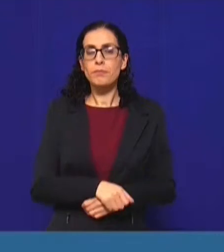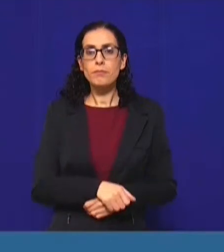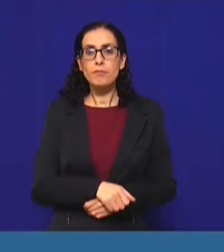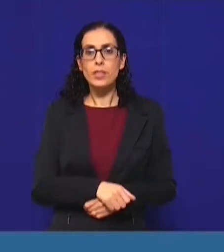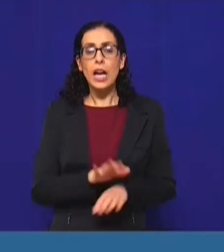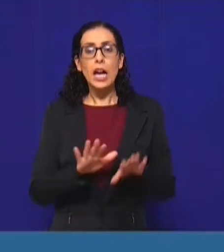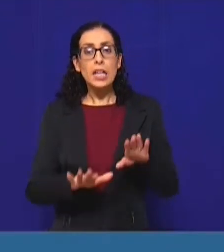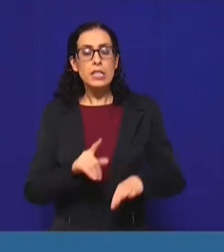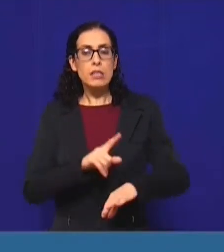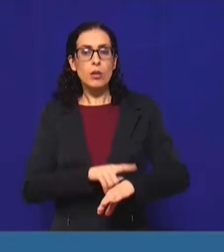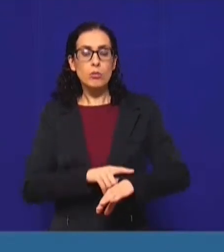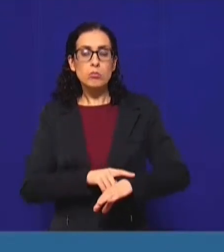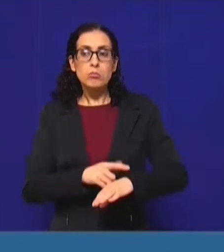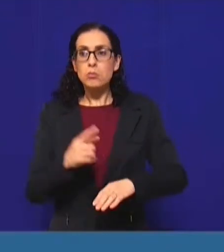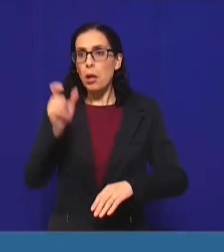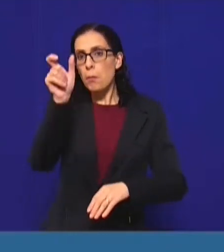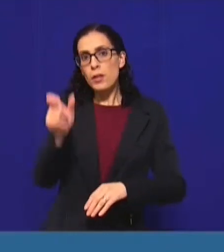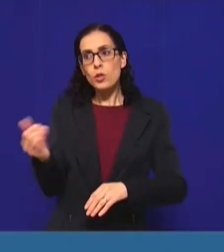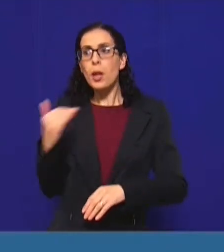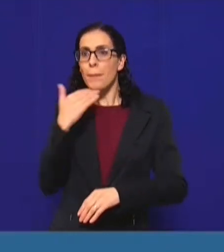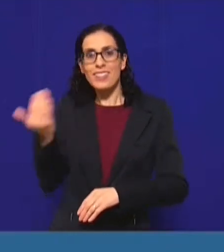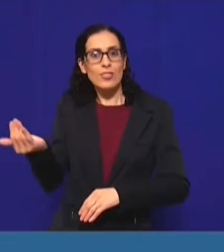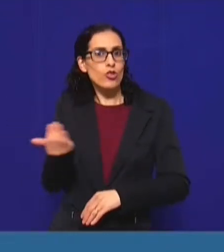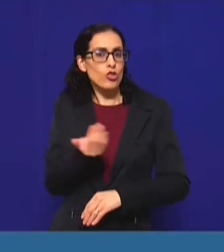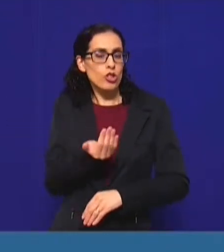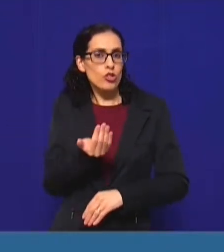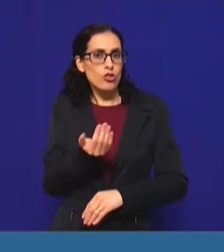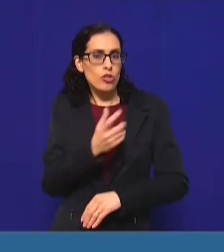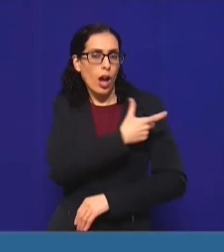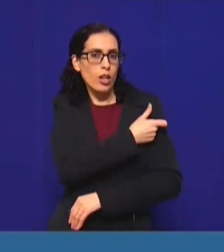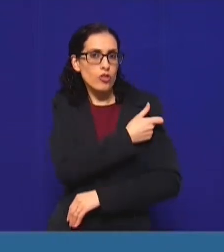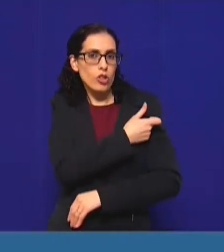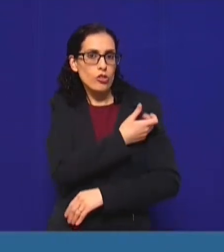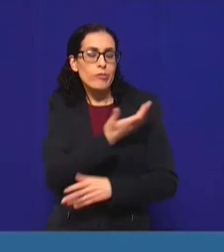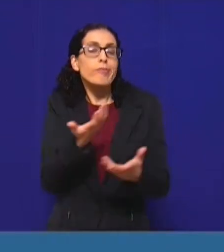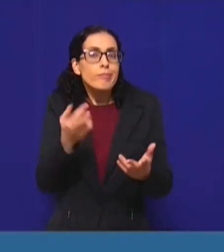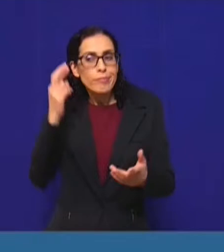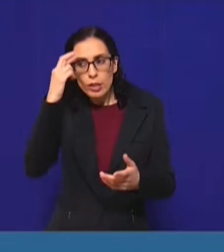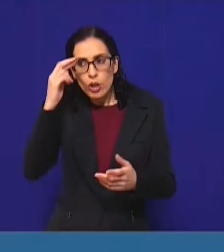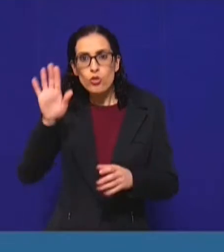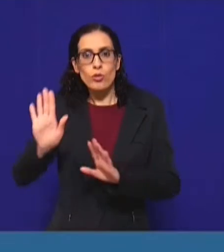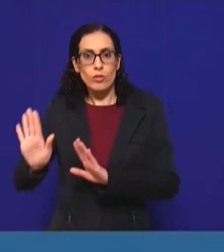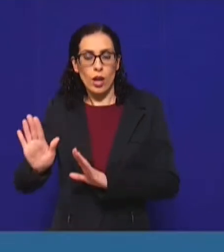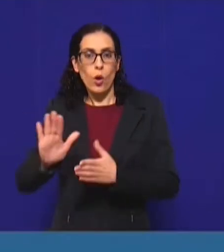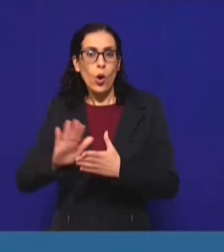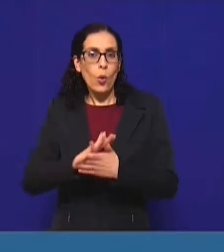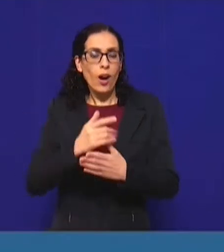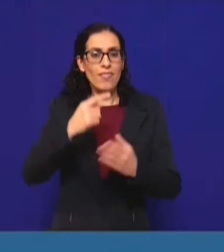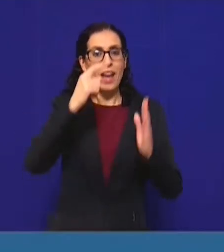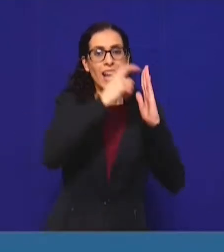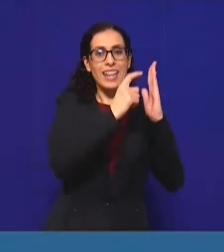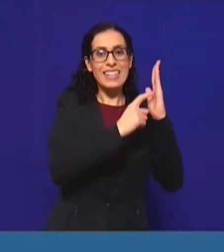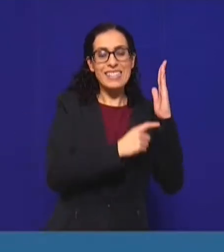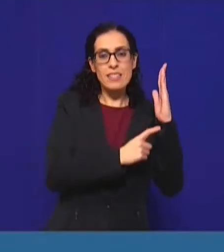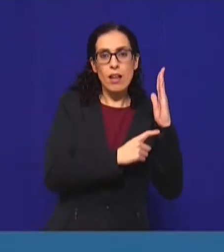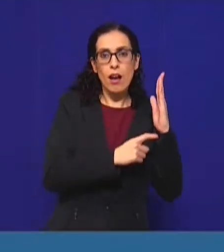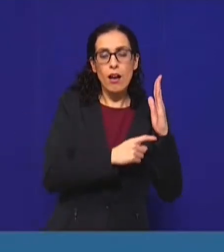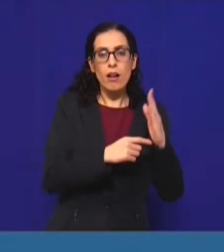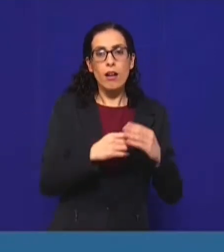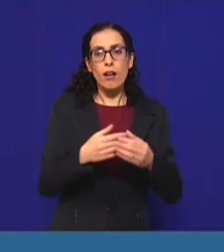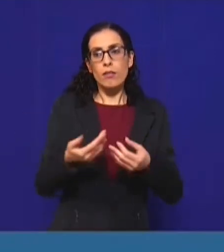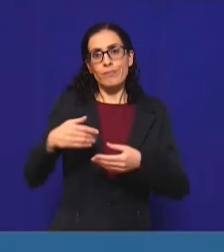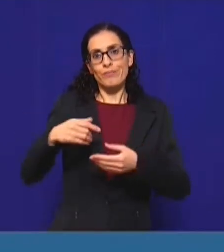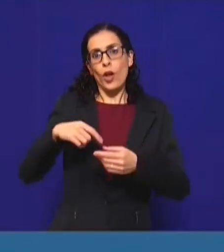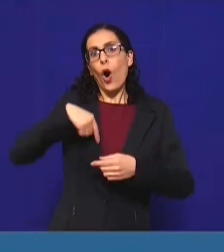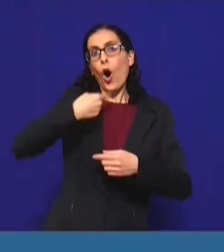jkun hemm persuni li ma jitfaċċawx għal diversi raġuni, allura aħna li għamilna hija li għandna backup list. Li għandna backup list, ħafna minnhom huma